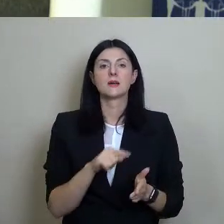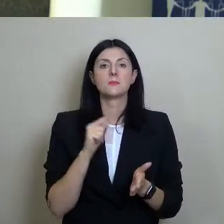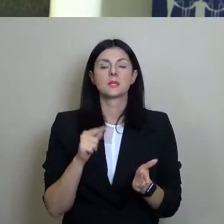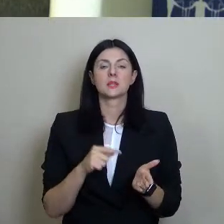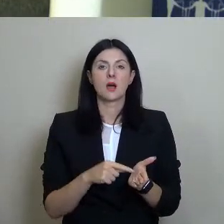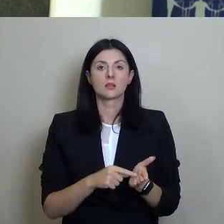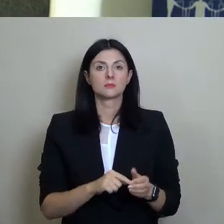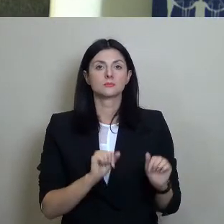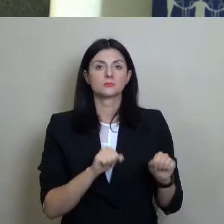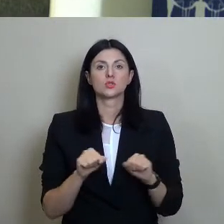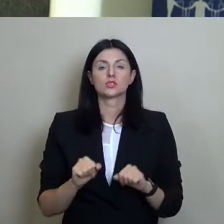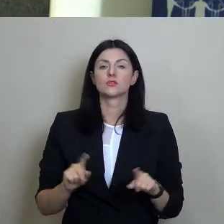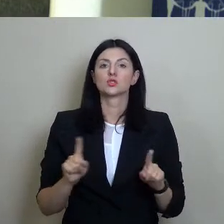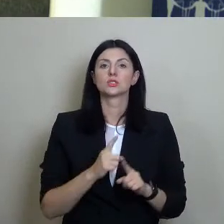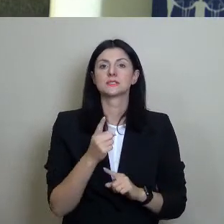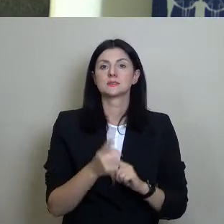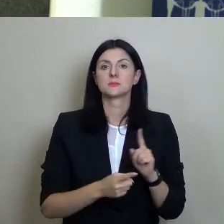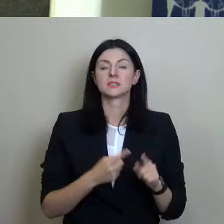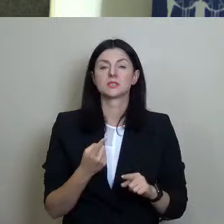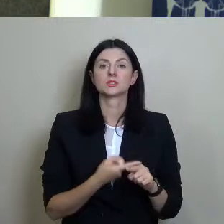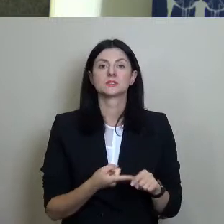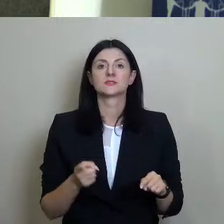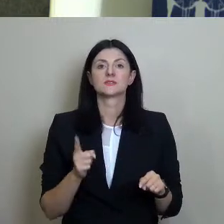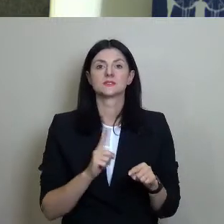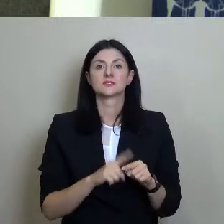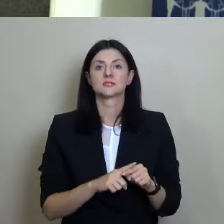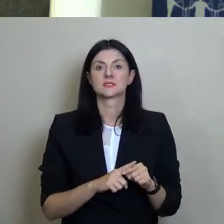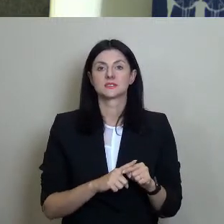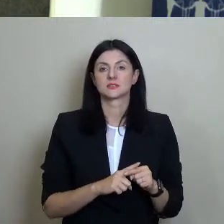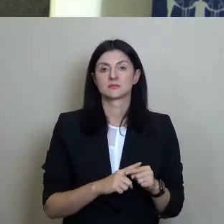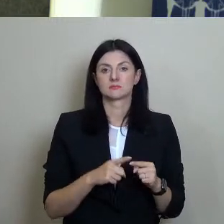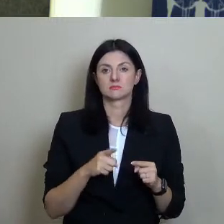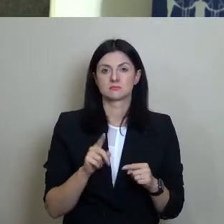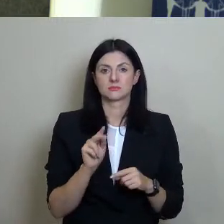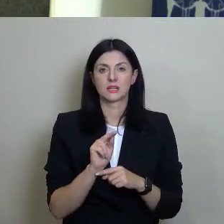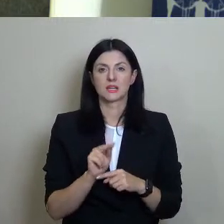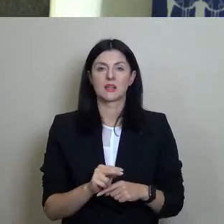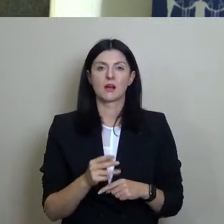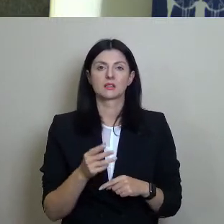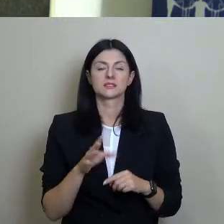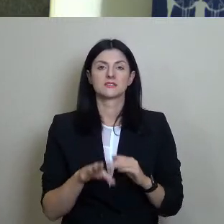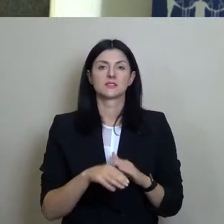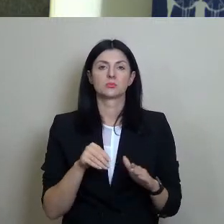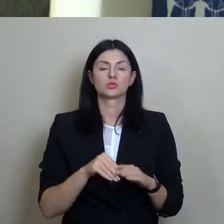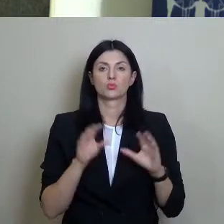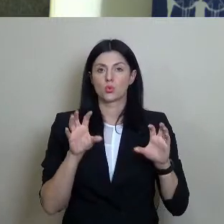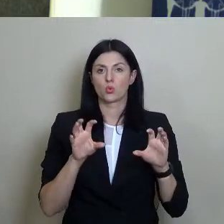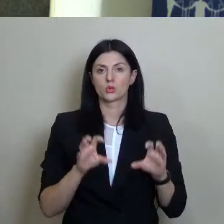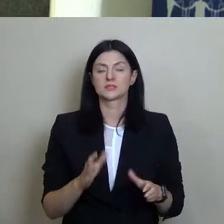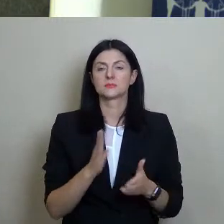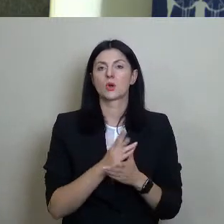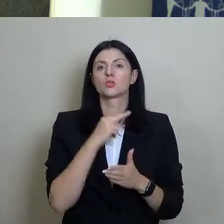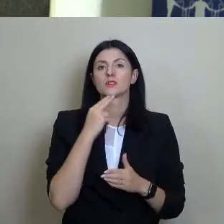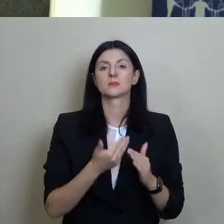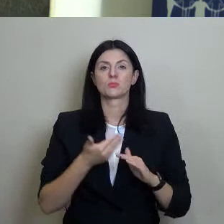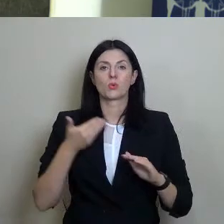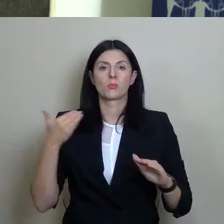procedures and the process, well, there is a question, maybe in the current